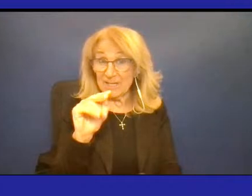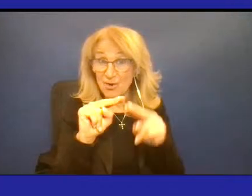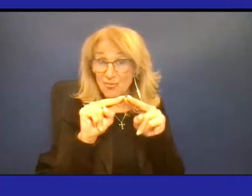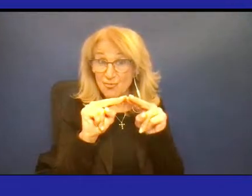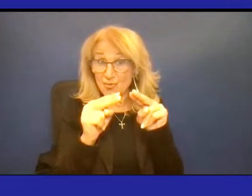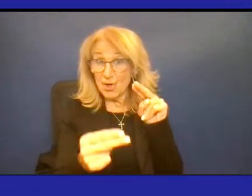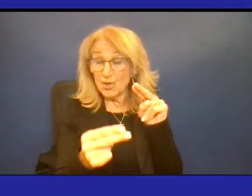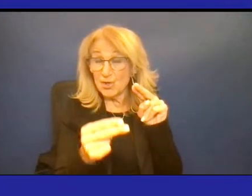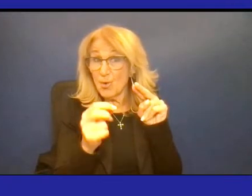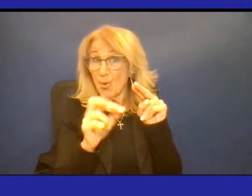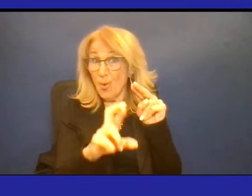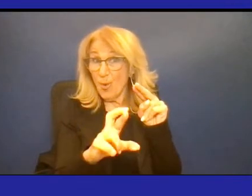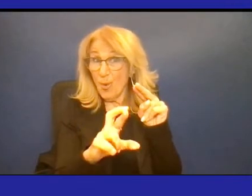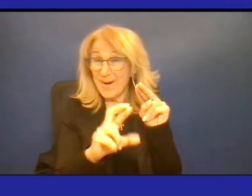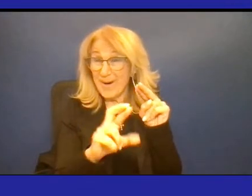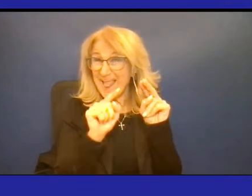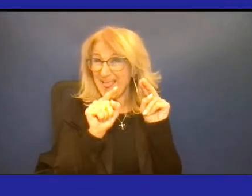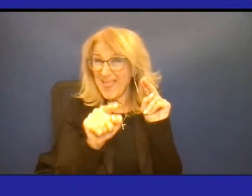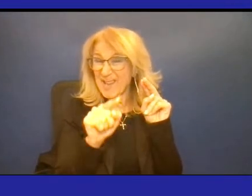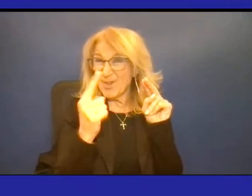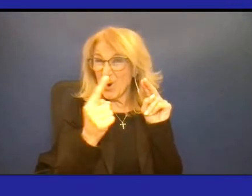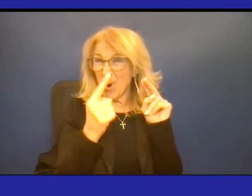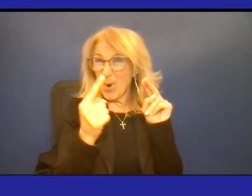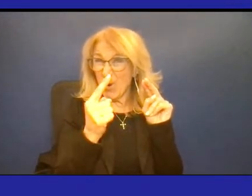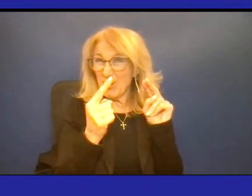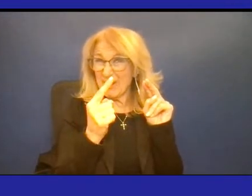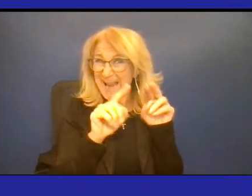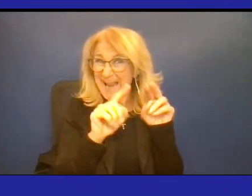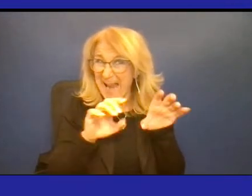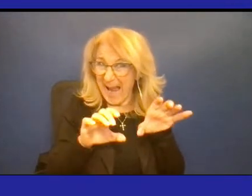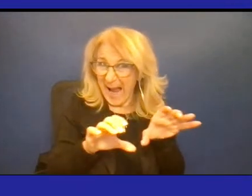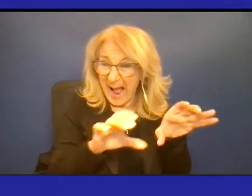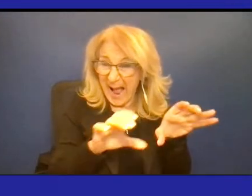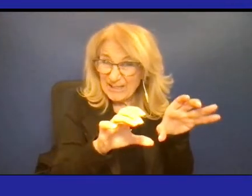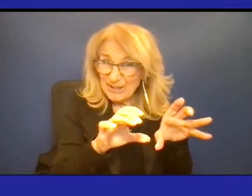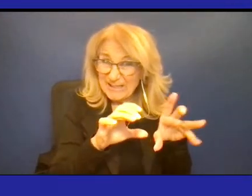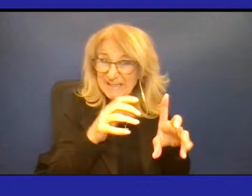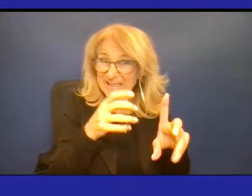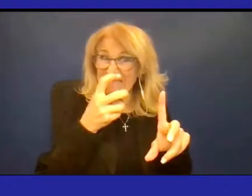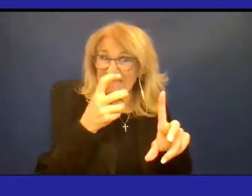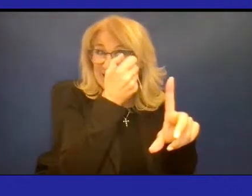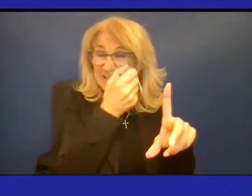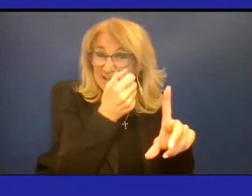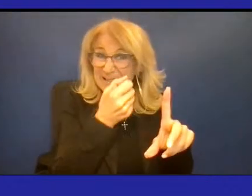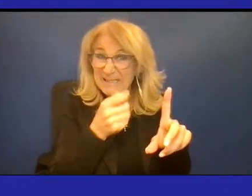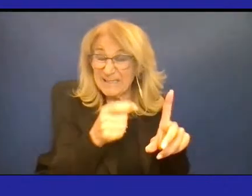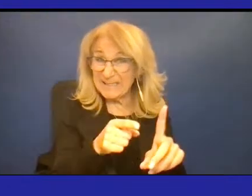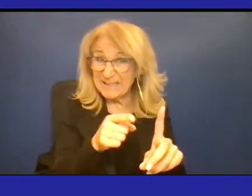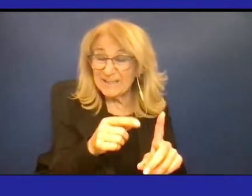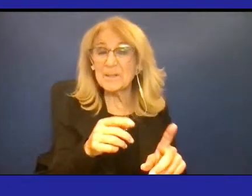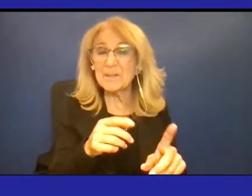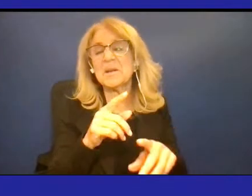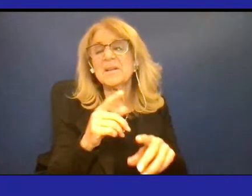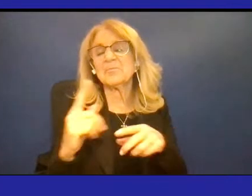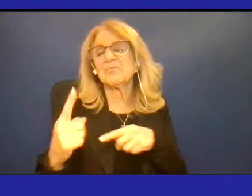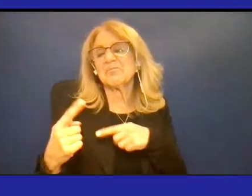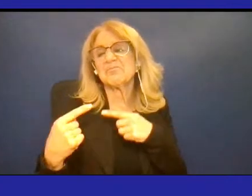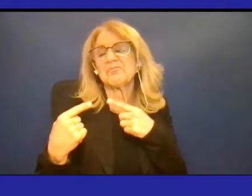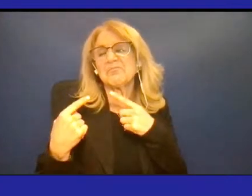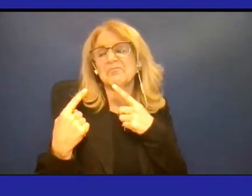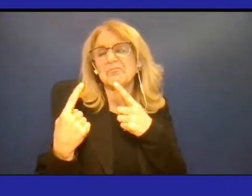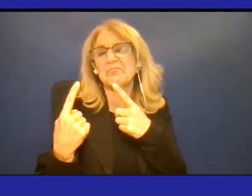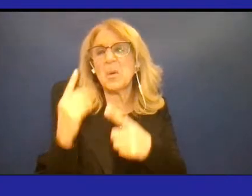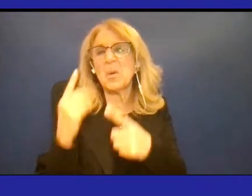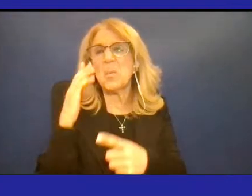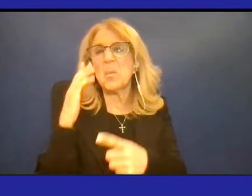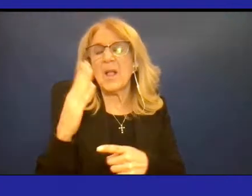milestones of actions? I think this is just milestones to start, but eventually we will get to the actual reduction. I think this was triggered